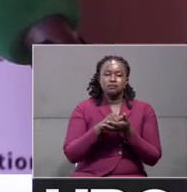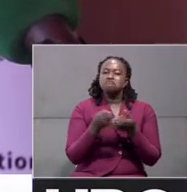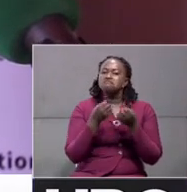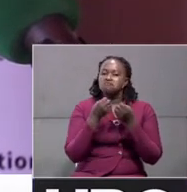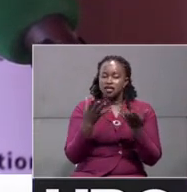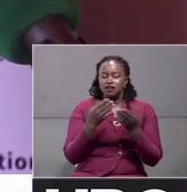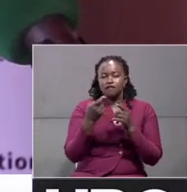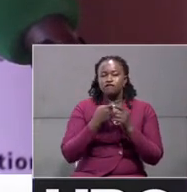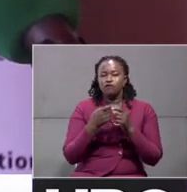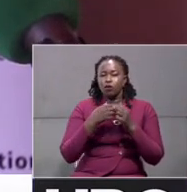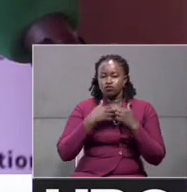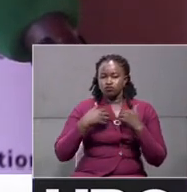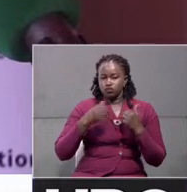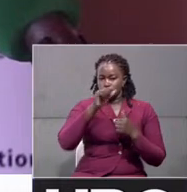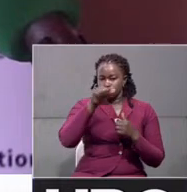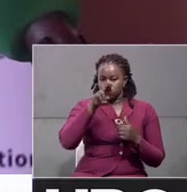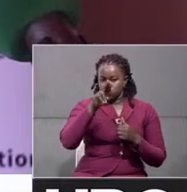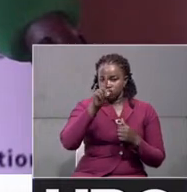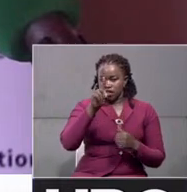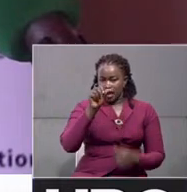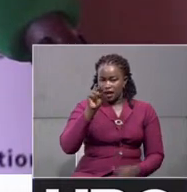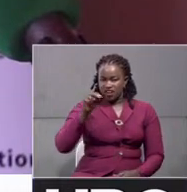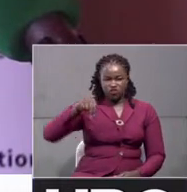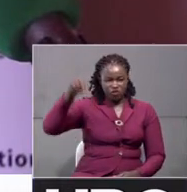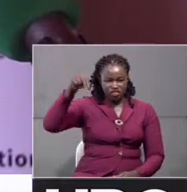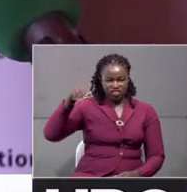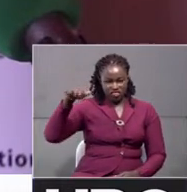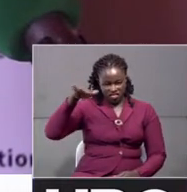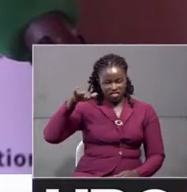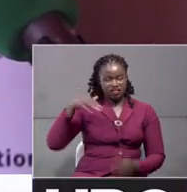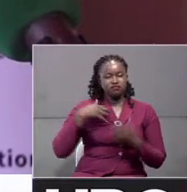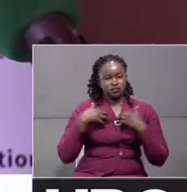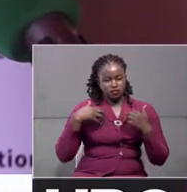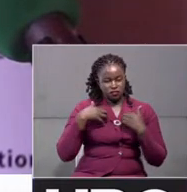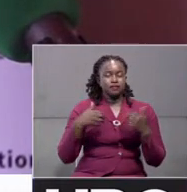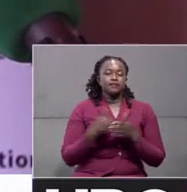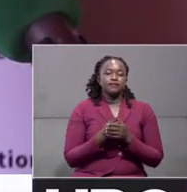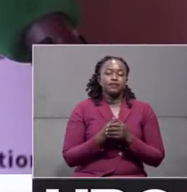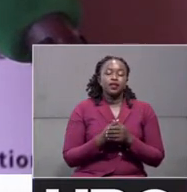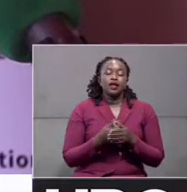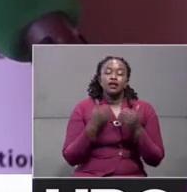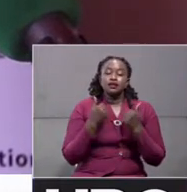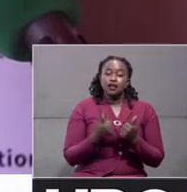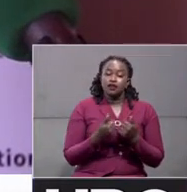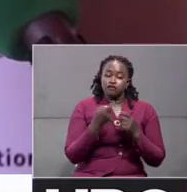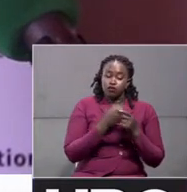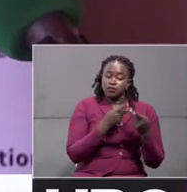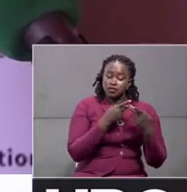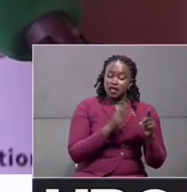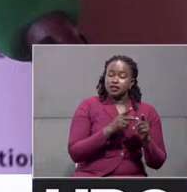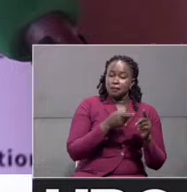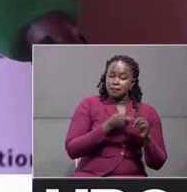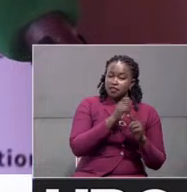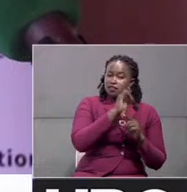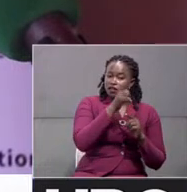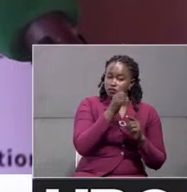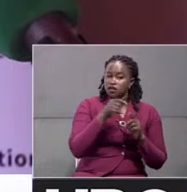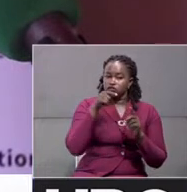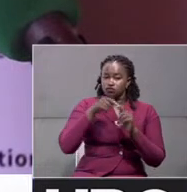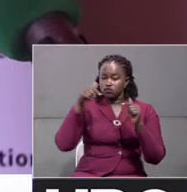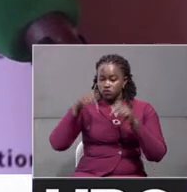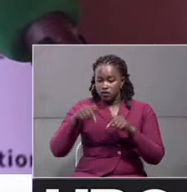majority. And from the beginning of January to date, we have